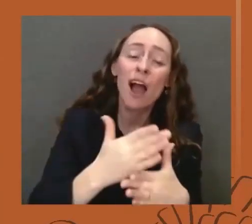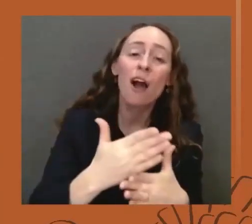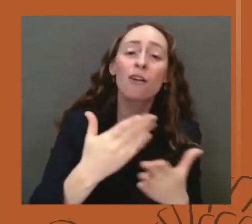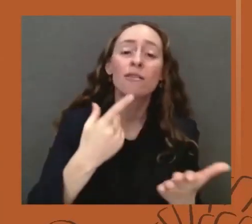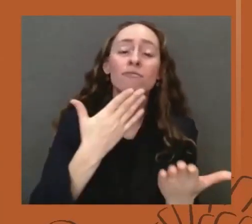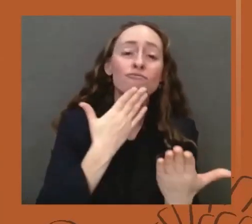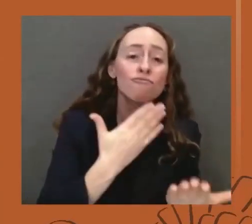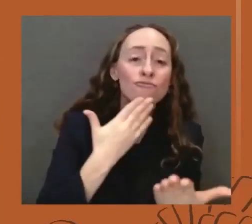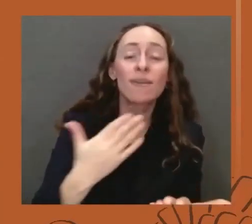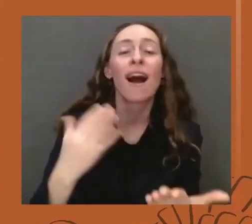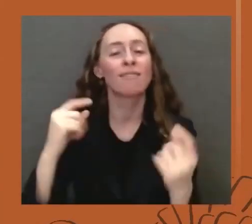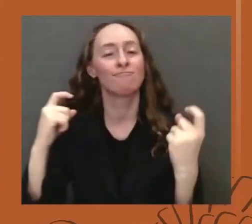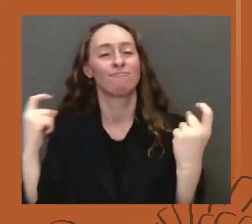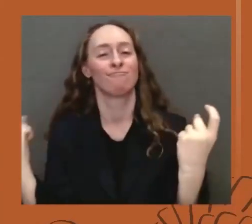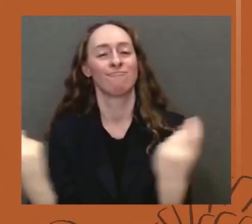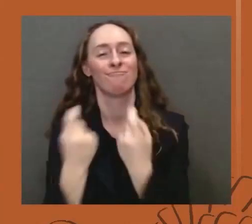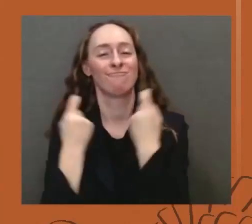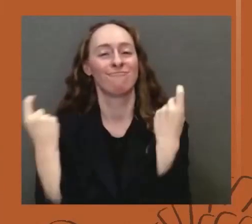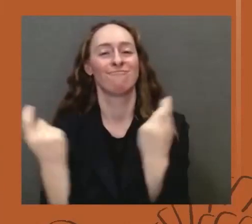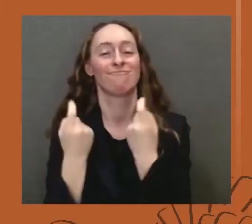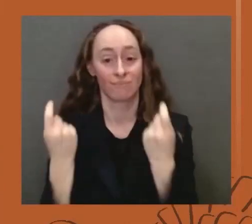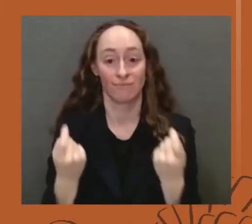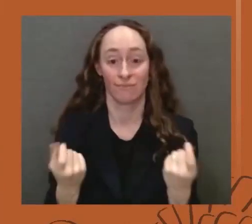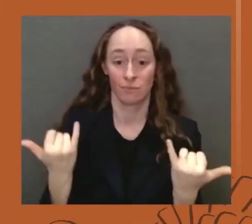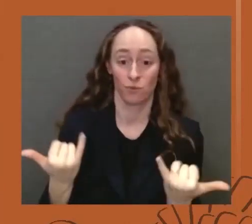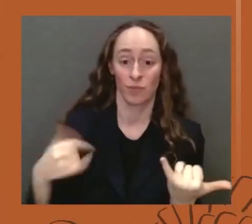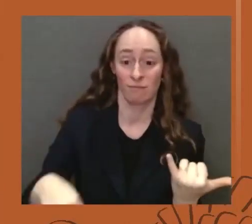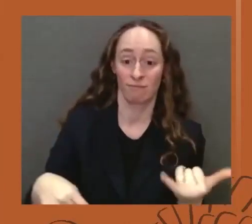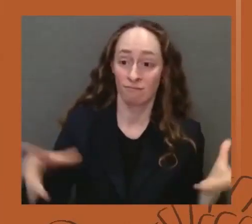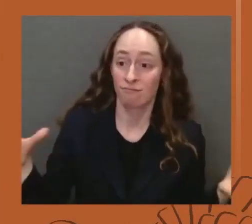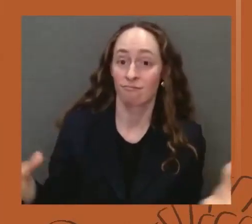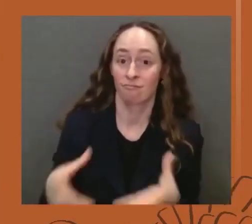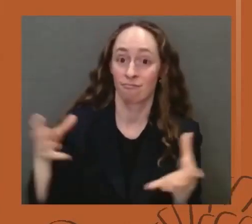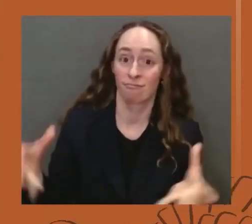one. I was too young to make it up.